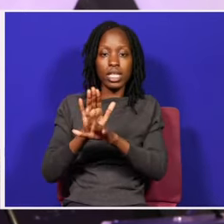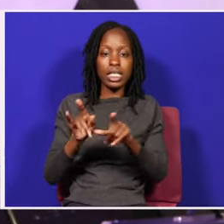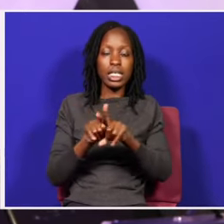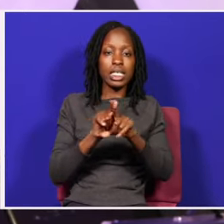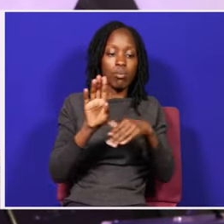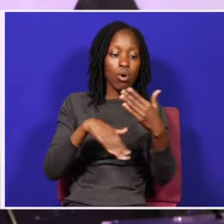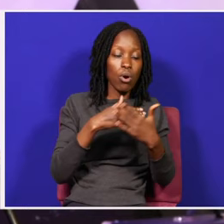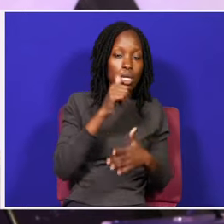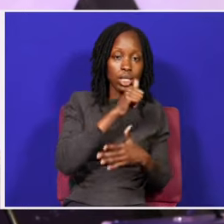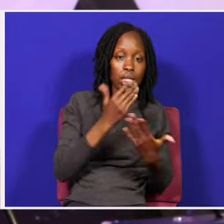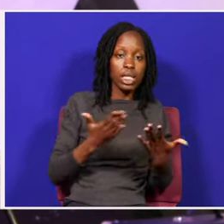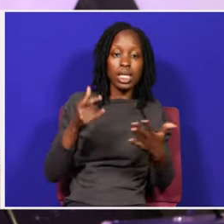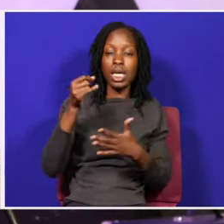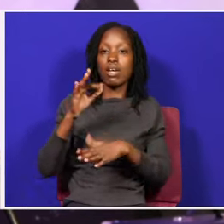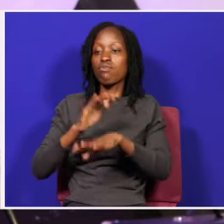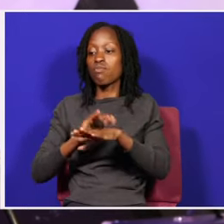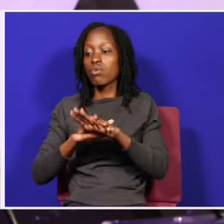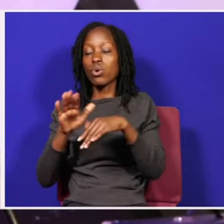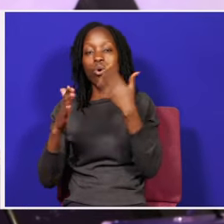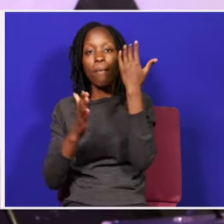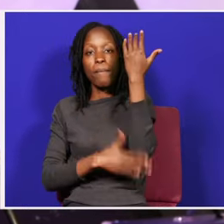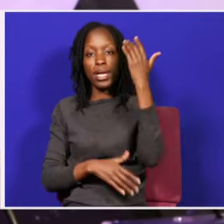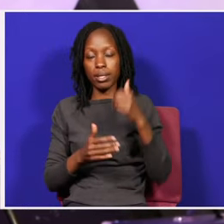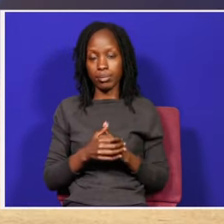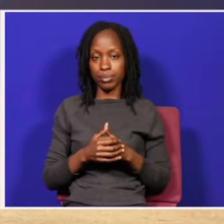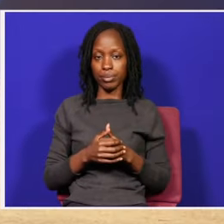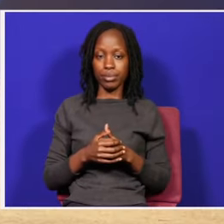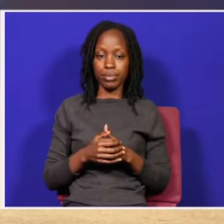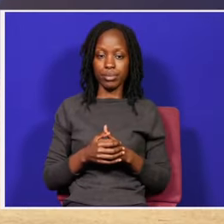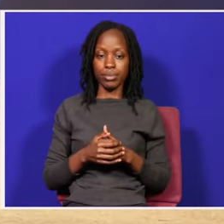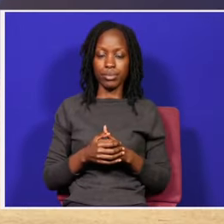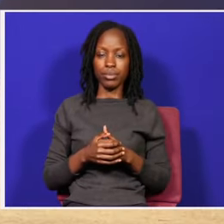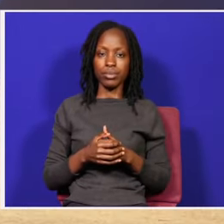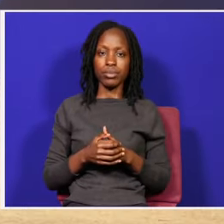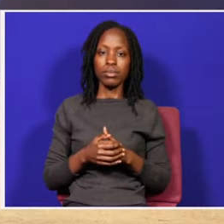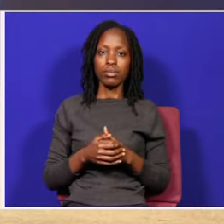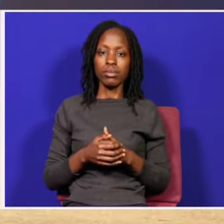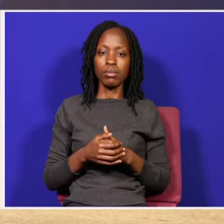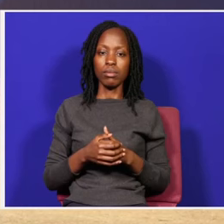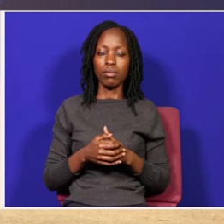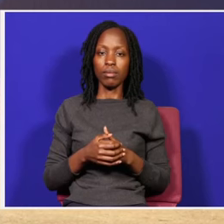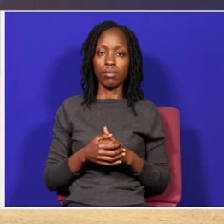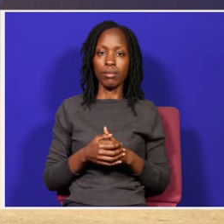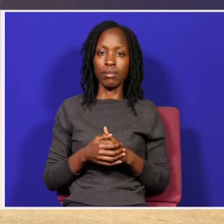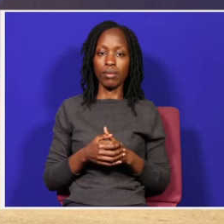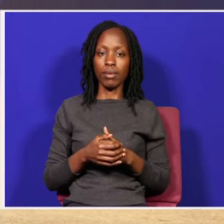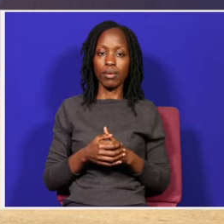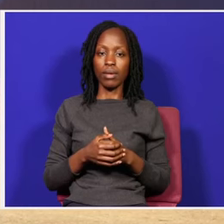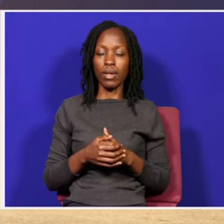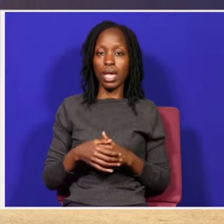every secret thing, whether good or evil. Well, if you've made it to this point